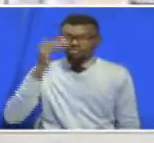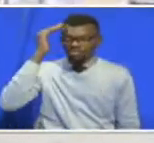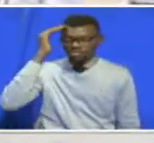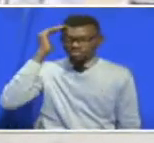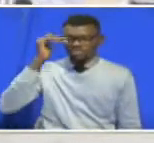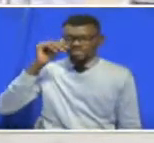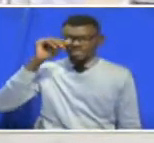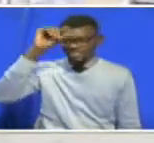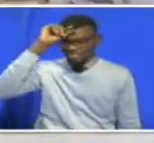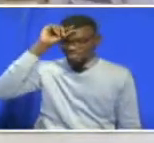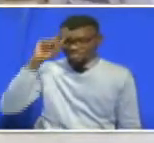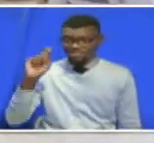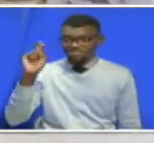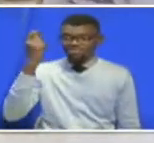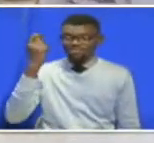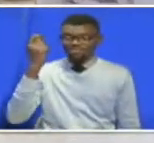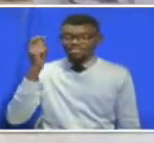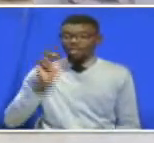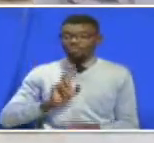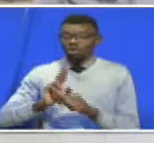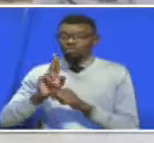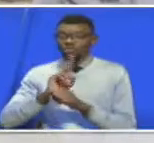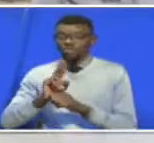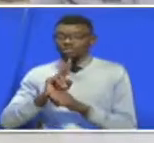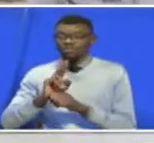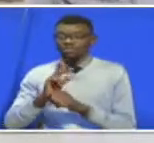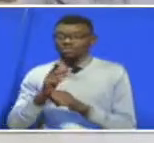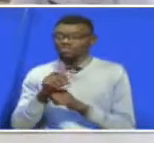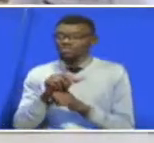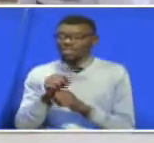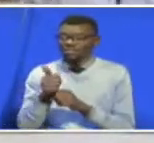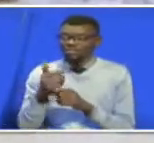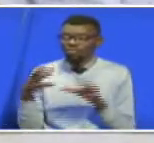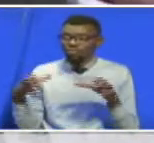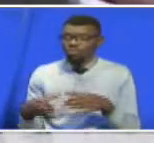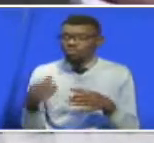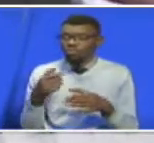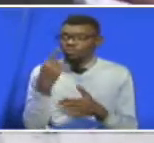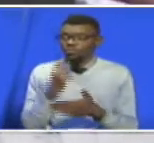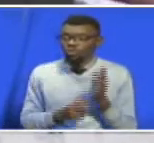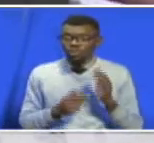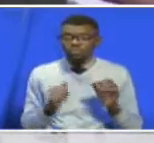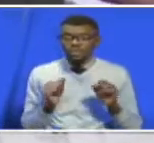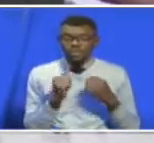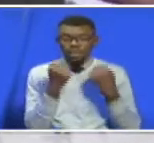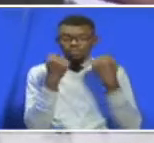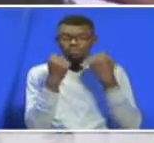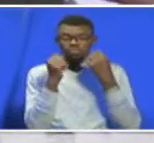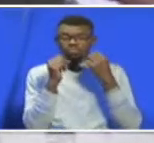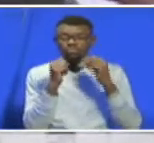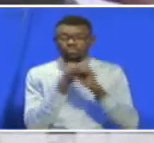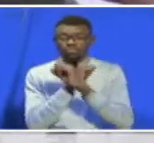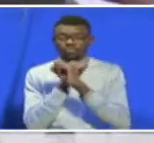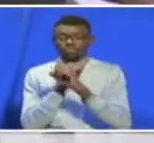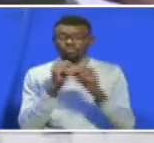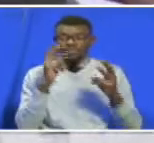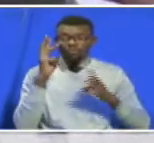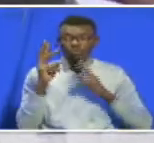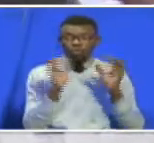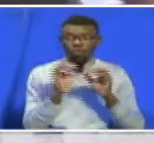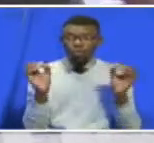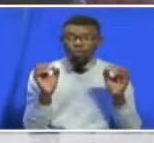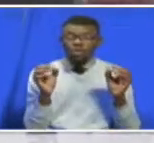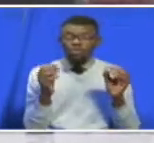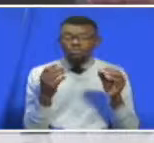government through Master Clarence that we are safe. So that's why we pushed through with